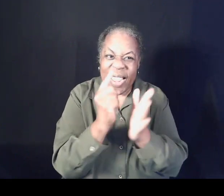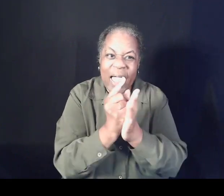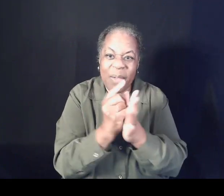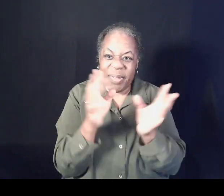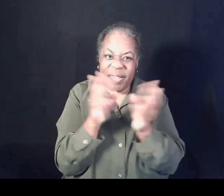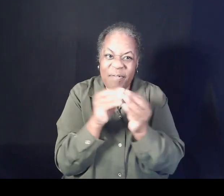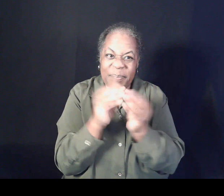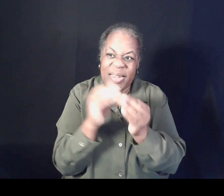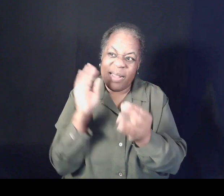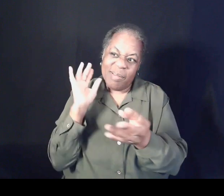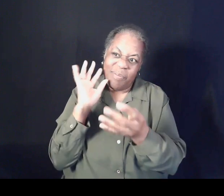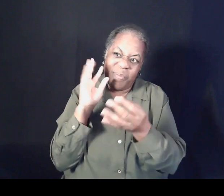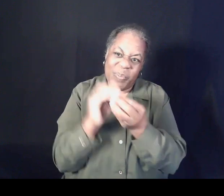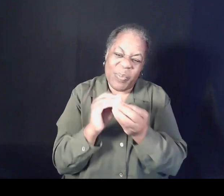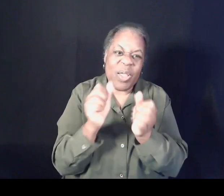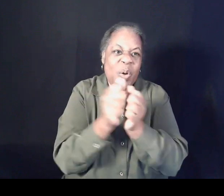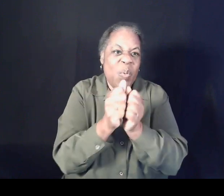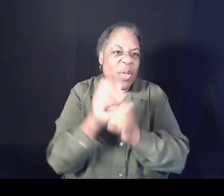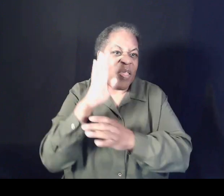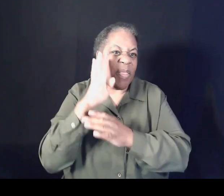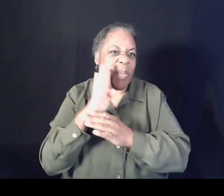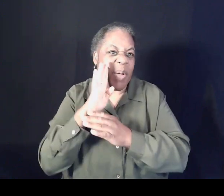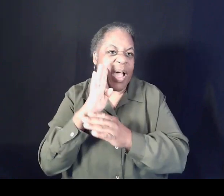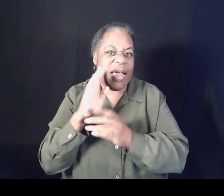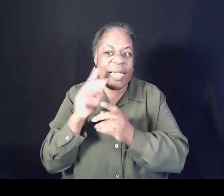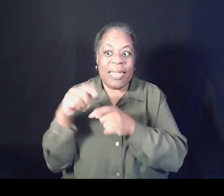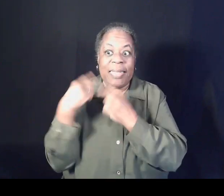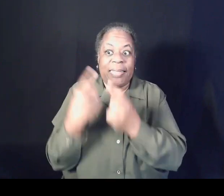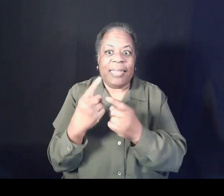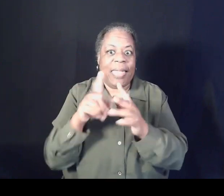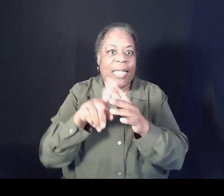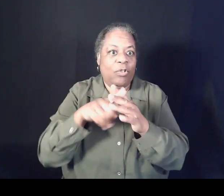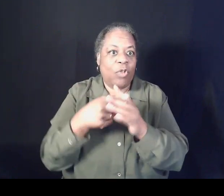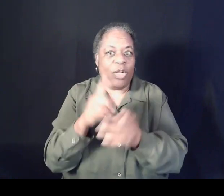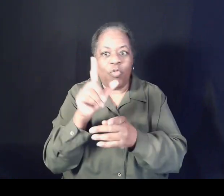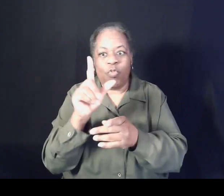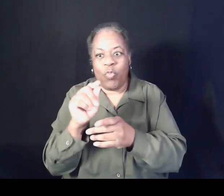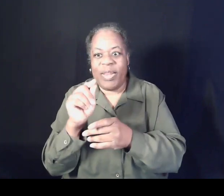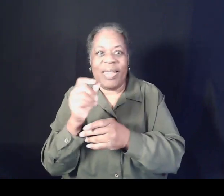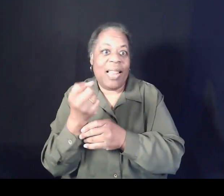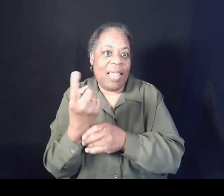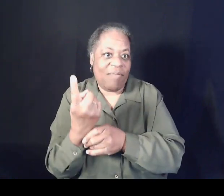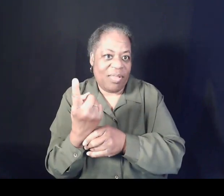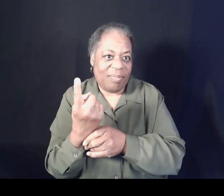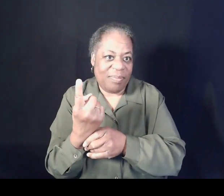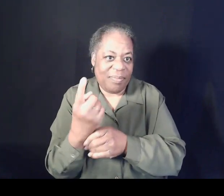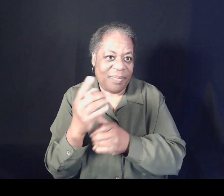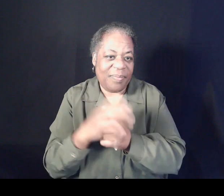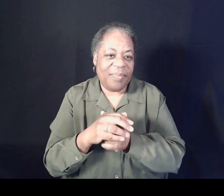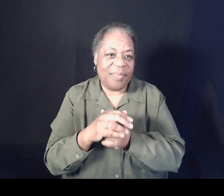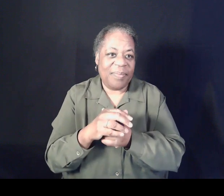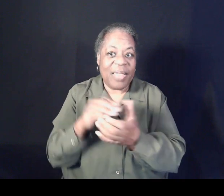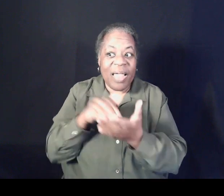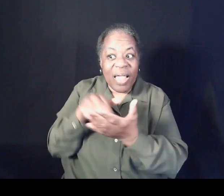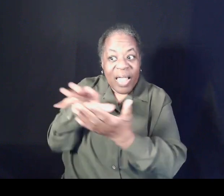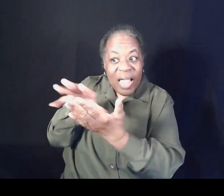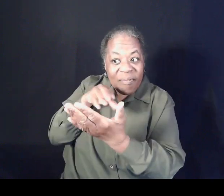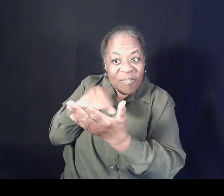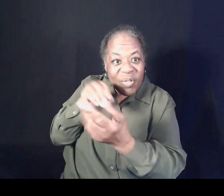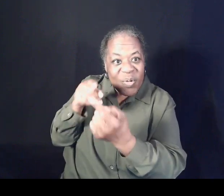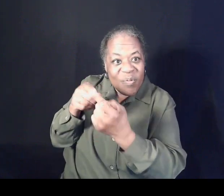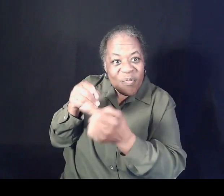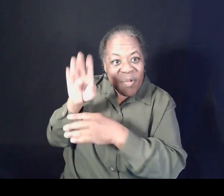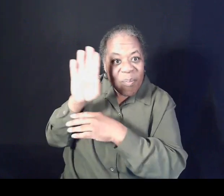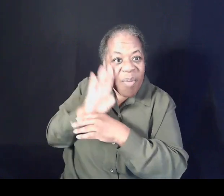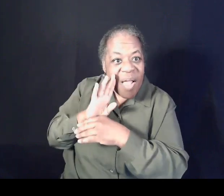over the year since I started on staff in 2011. 5,000 hours, give or take. And some of the lessons I've learned from Brian in these meetings is